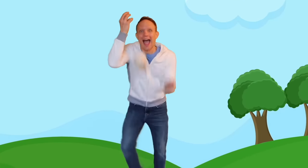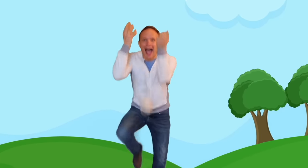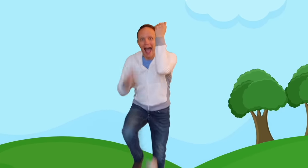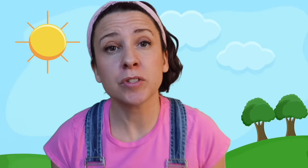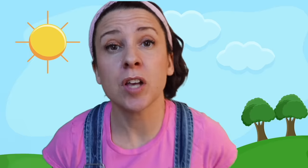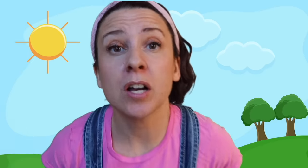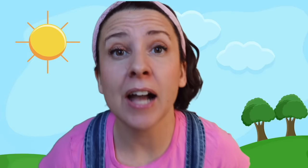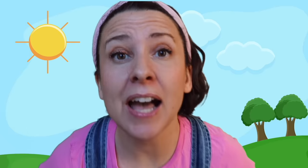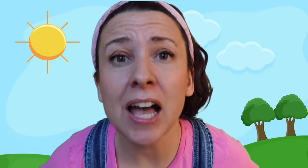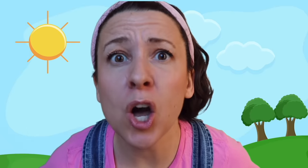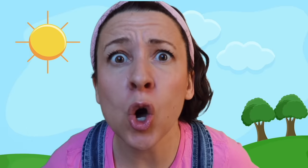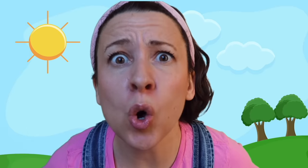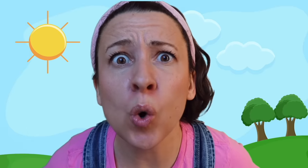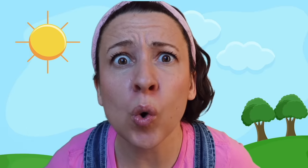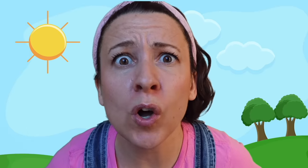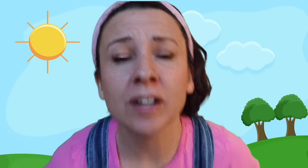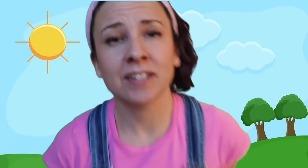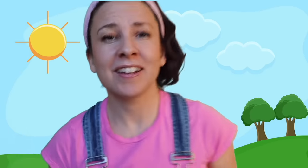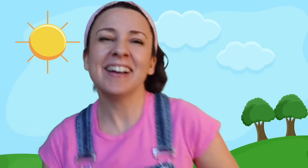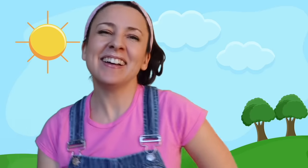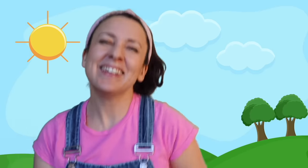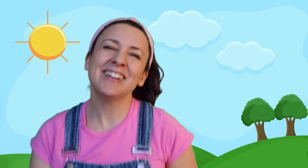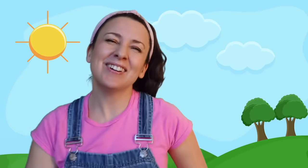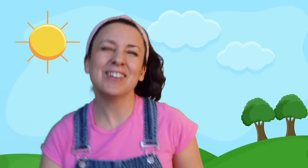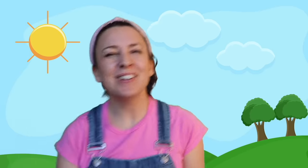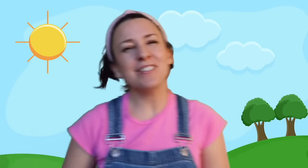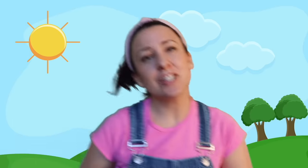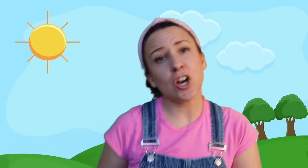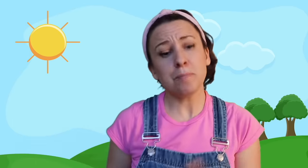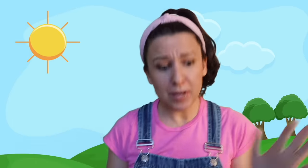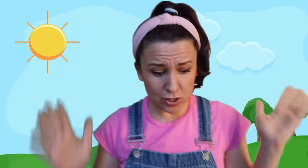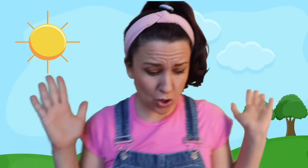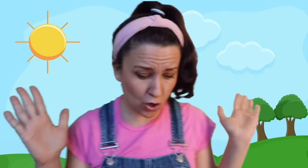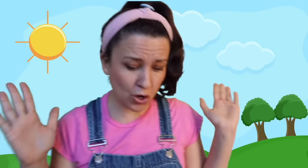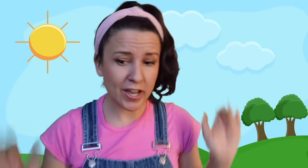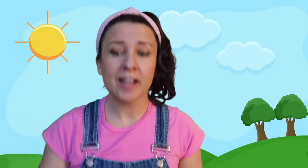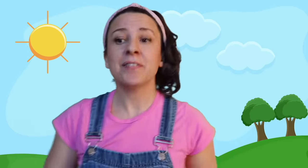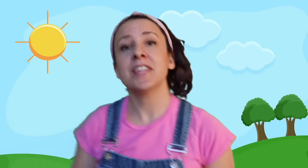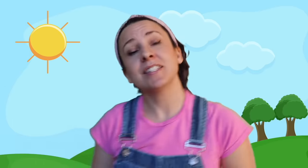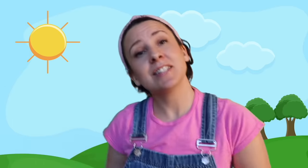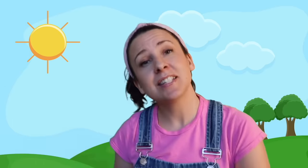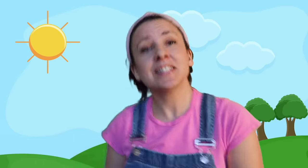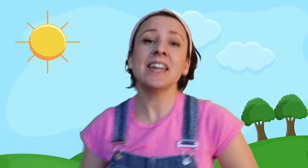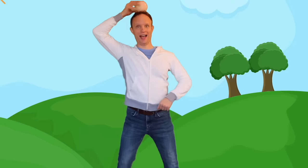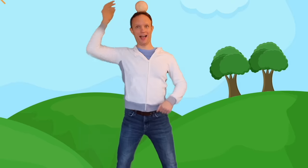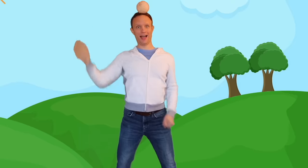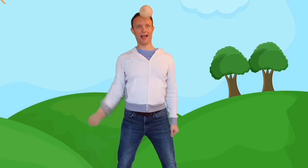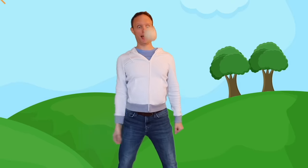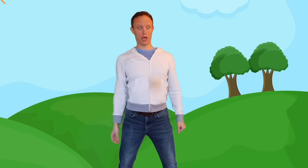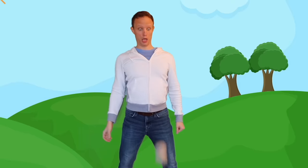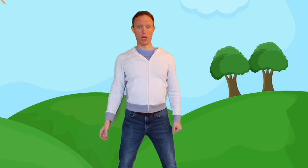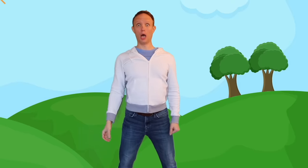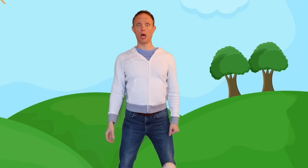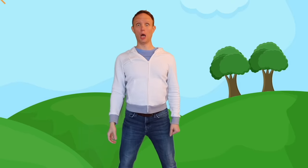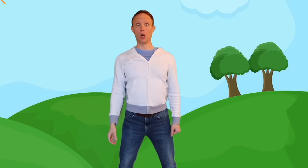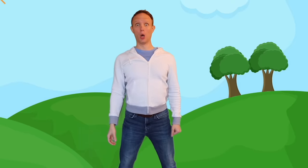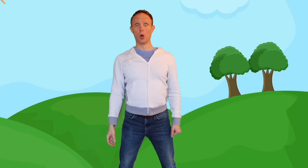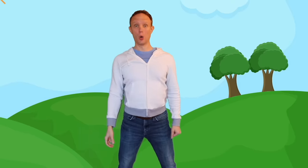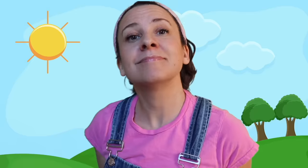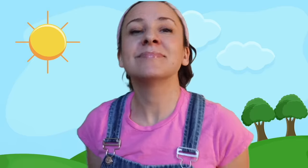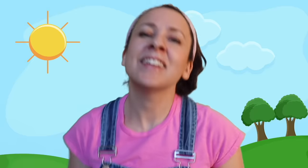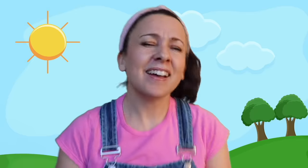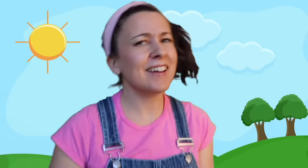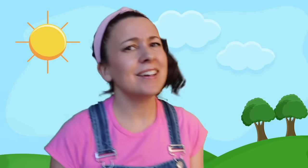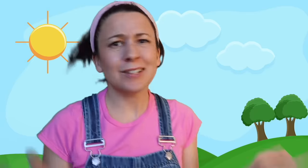the uh-oh song. Uh-oh. Uh-oh, I dropped my toy. This is the uh-oh song.